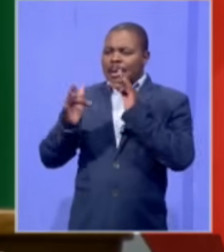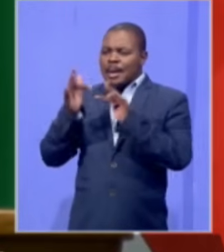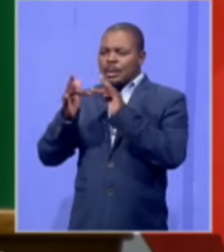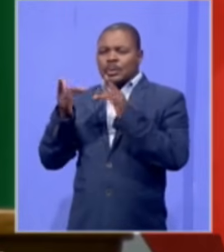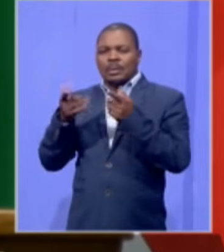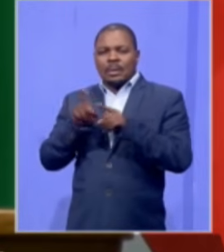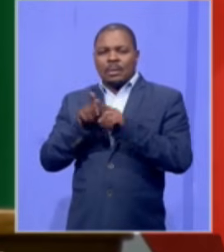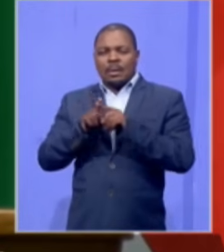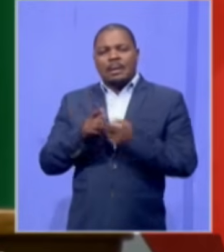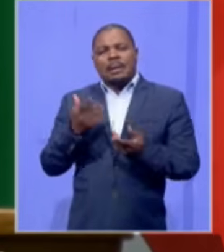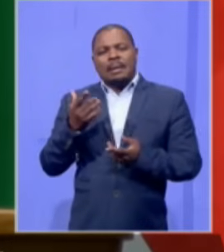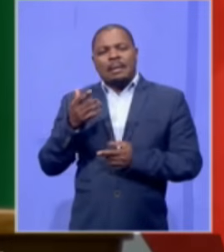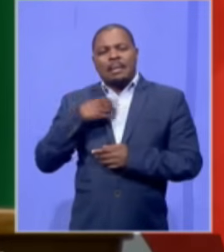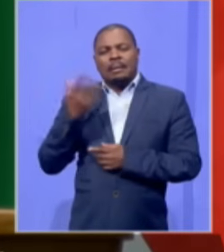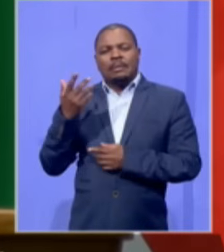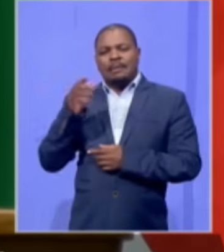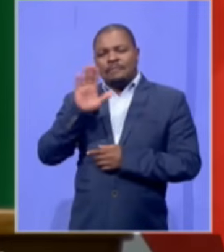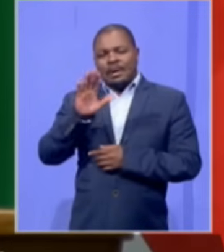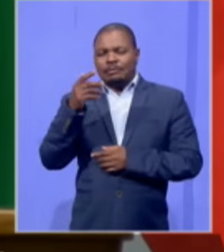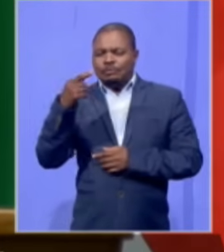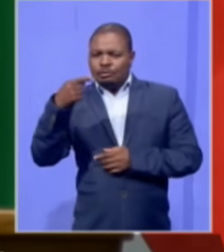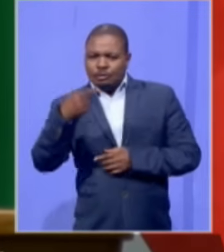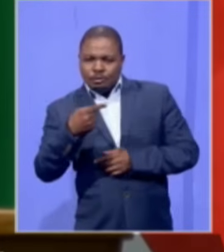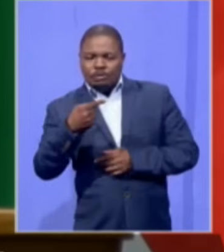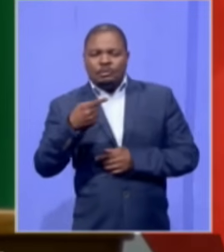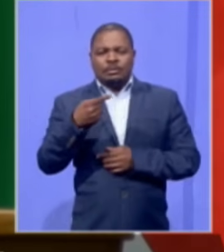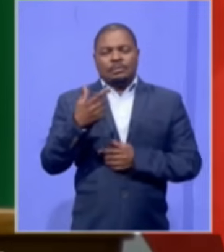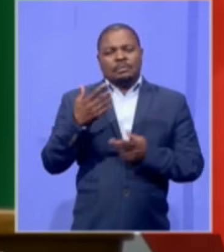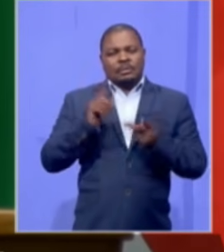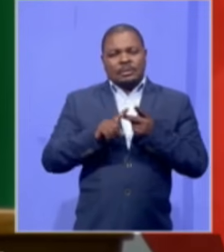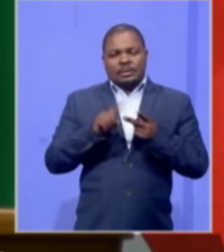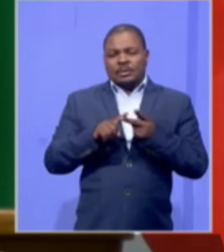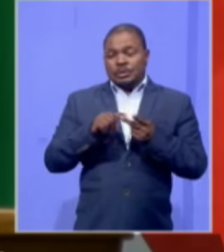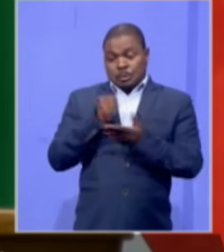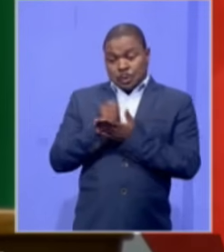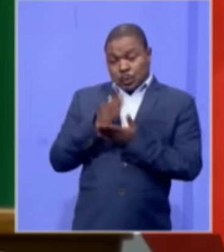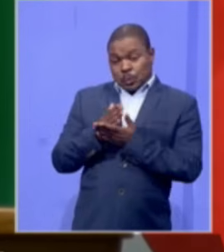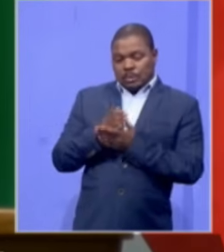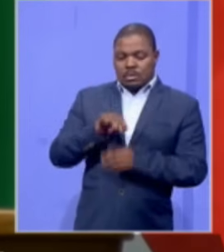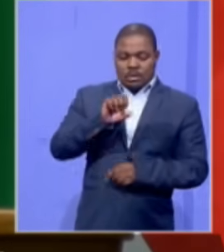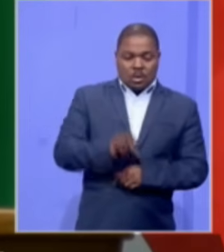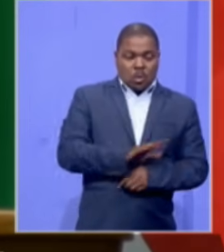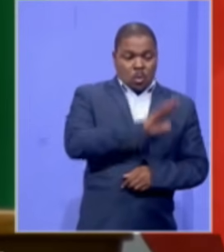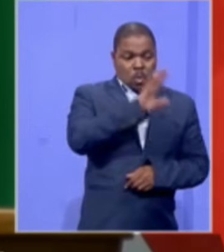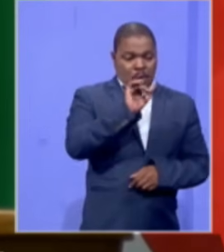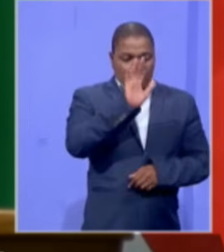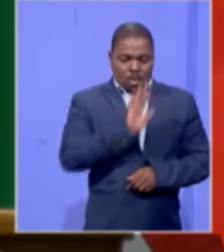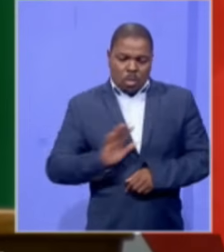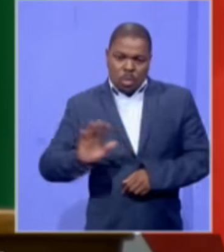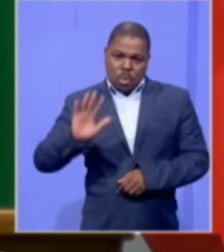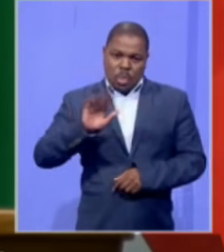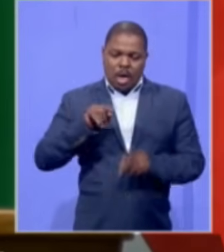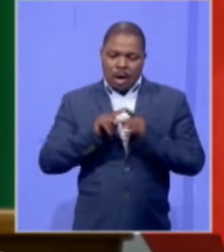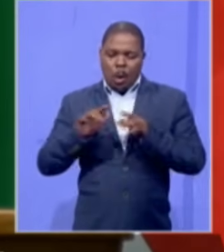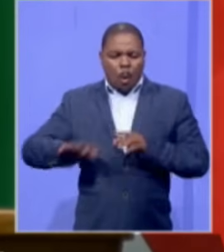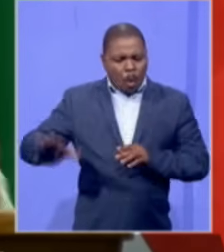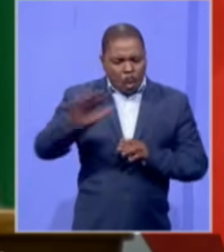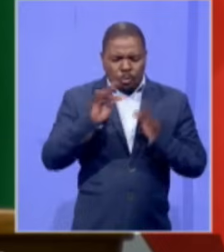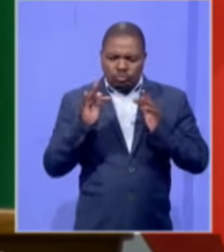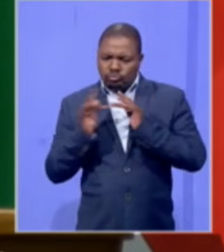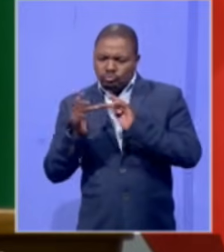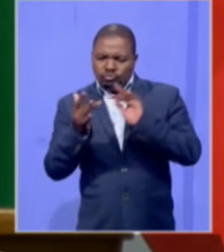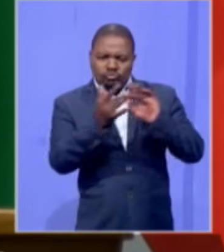on fiber and 5G, for example, so that South Africa as a whole country is connected, but also, of